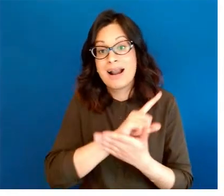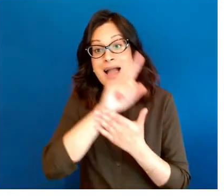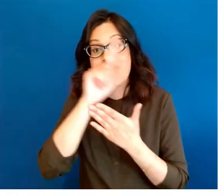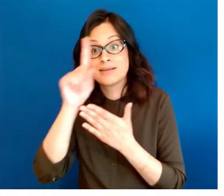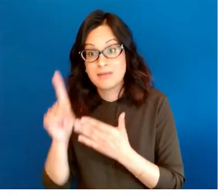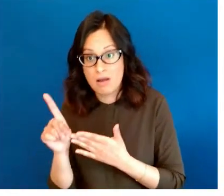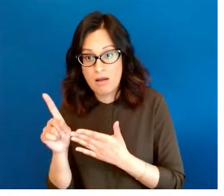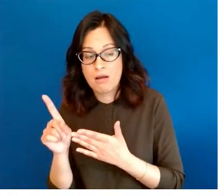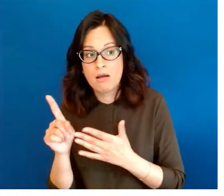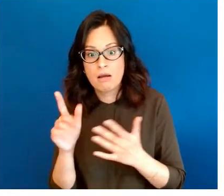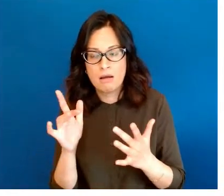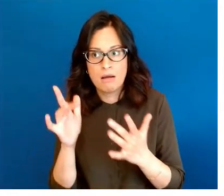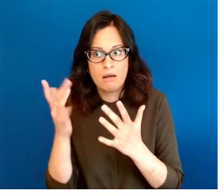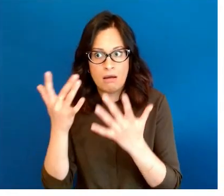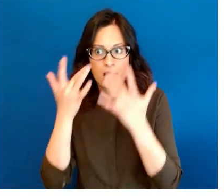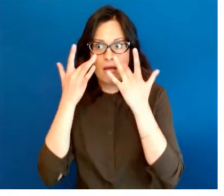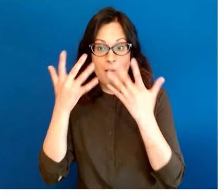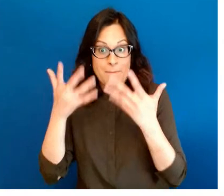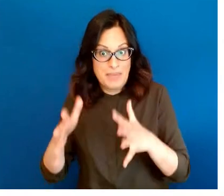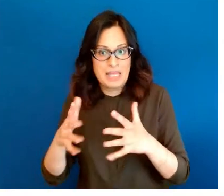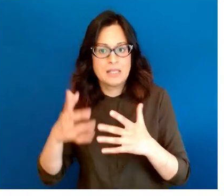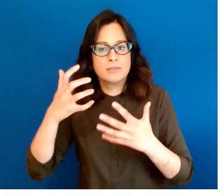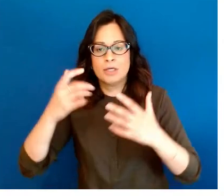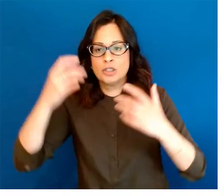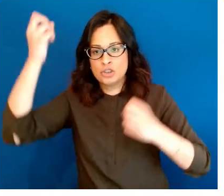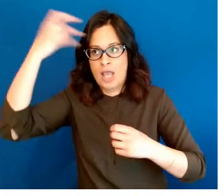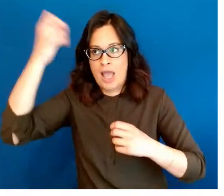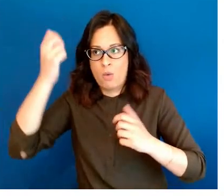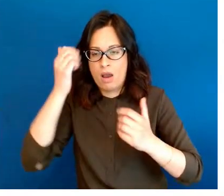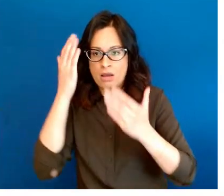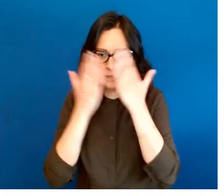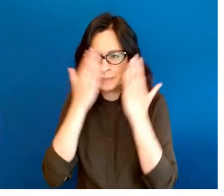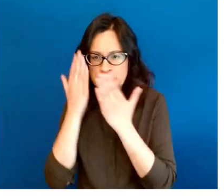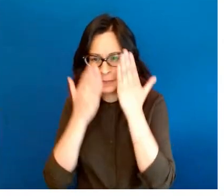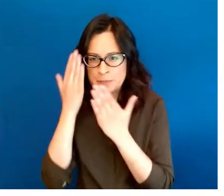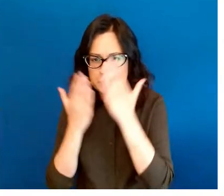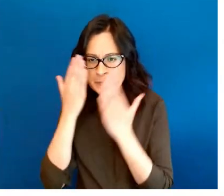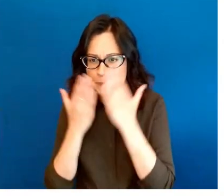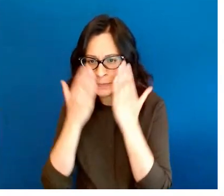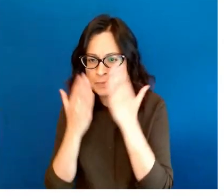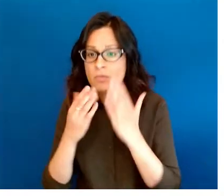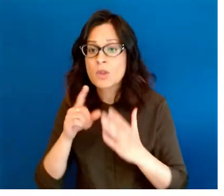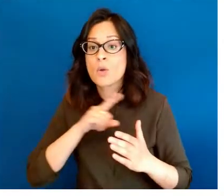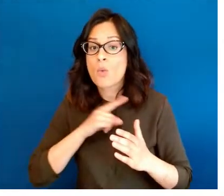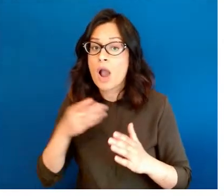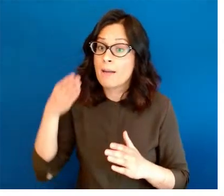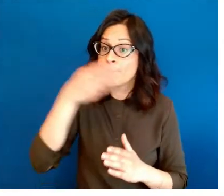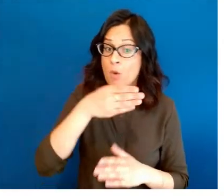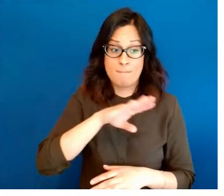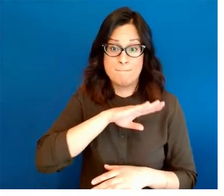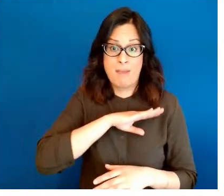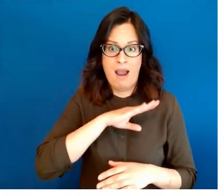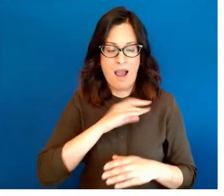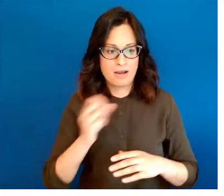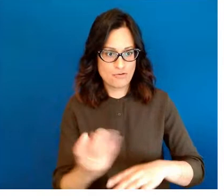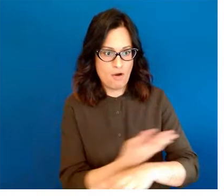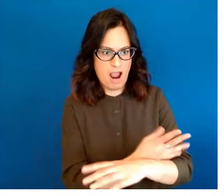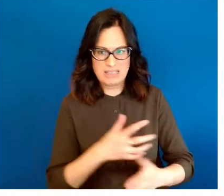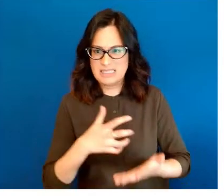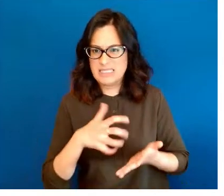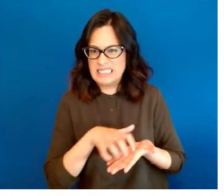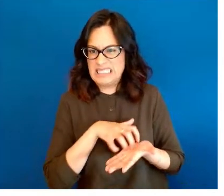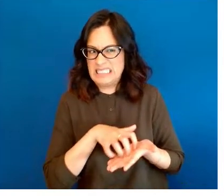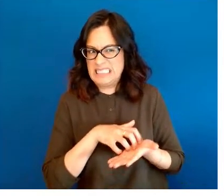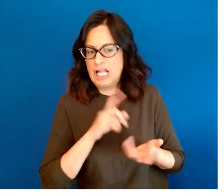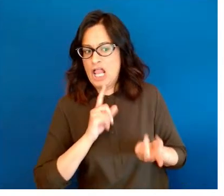contact with the allergen. And I particularly advise that in people who are going to go to the park and they know they're grass allergic, or play